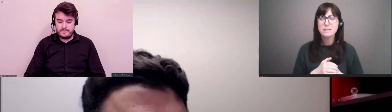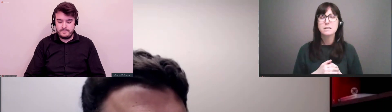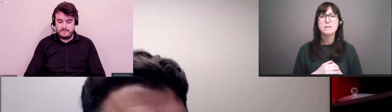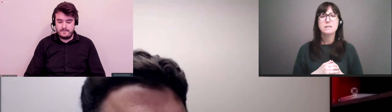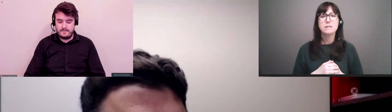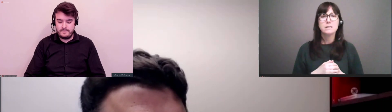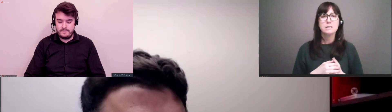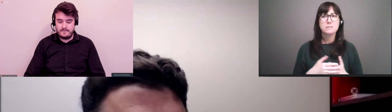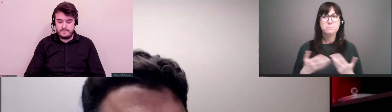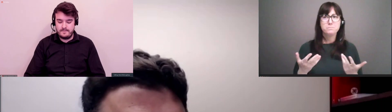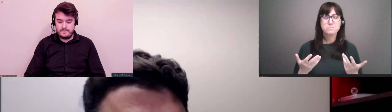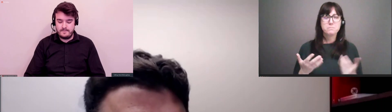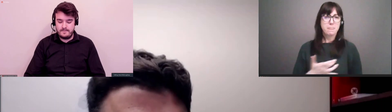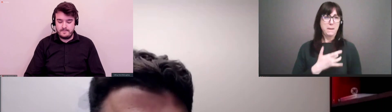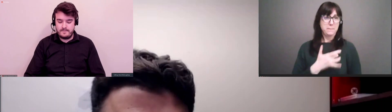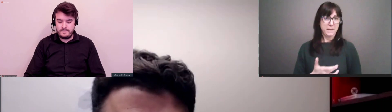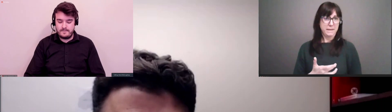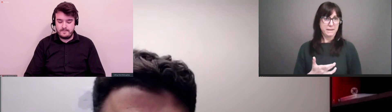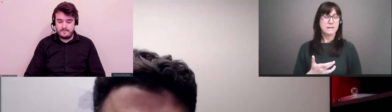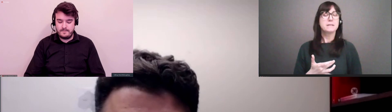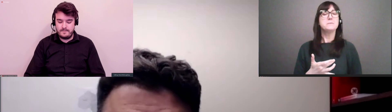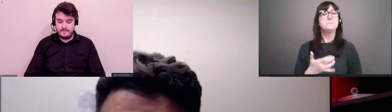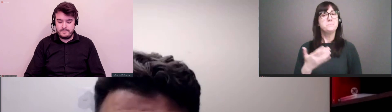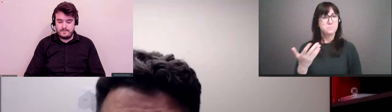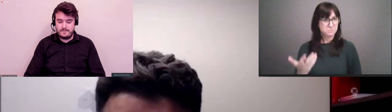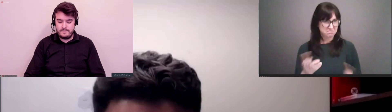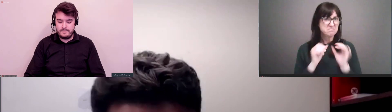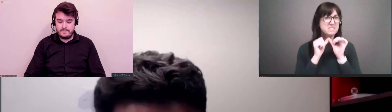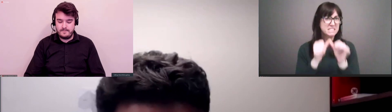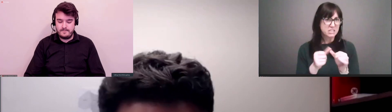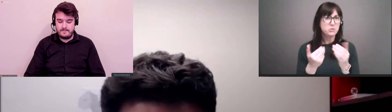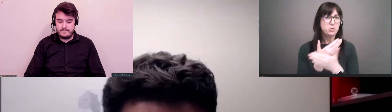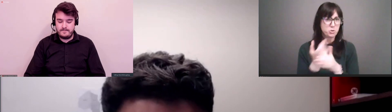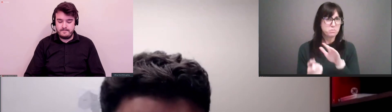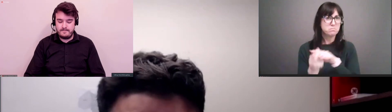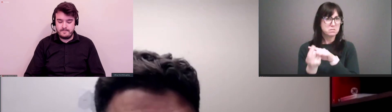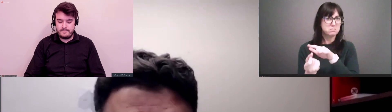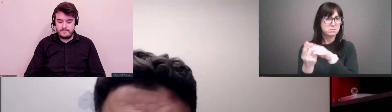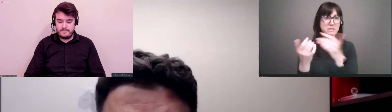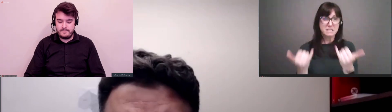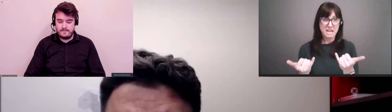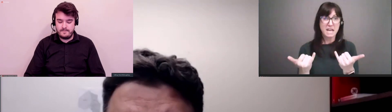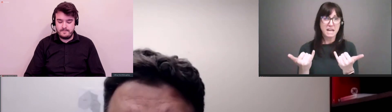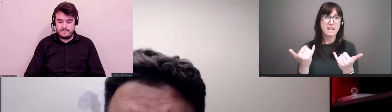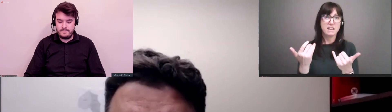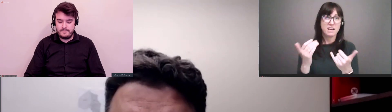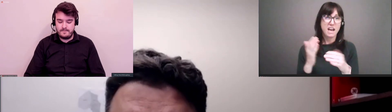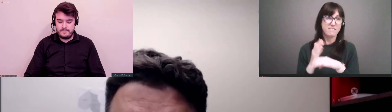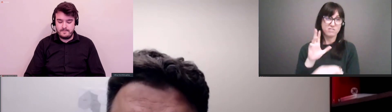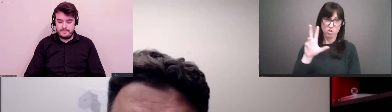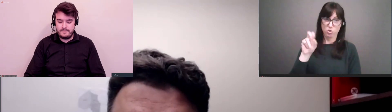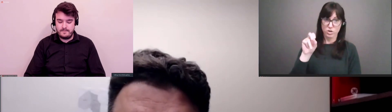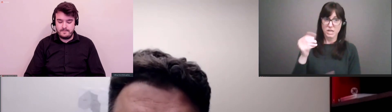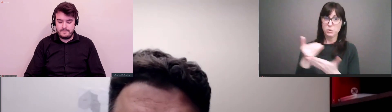The trend, obviously, we continue to have new cases. Today, we report over 30 new